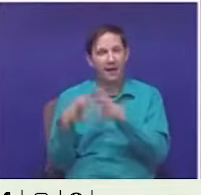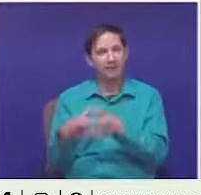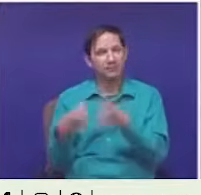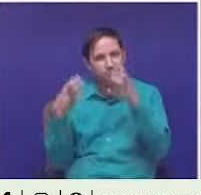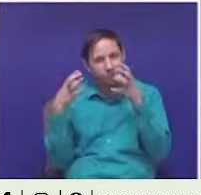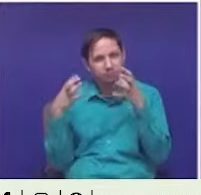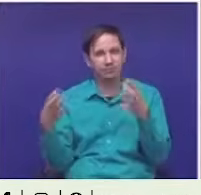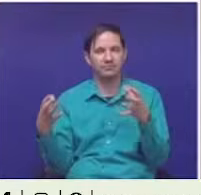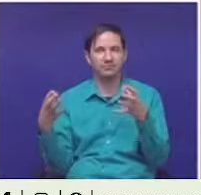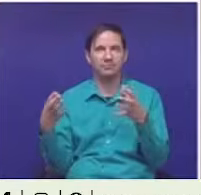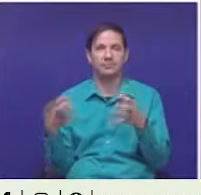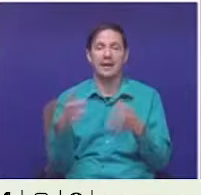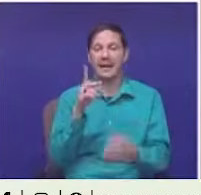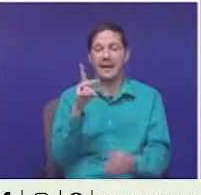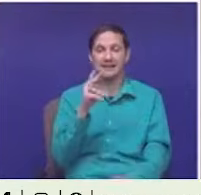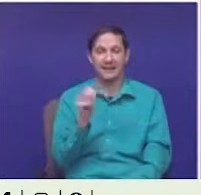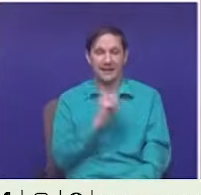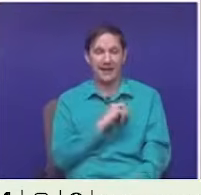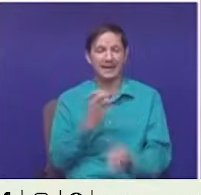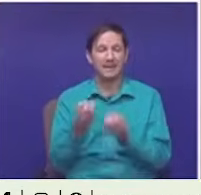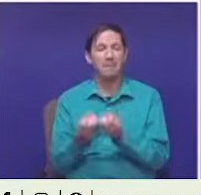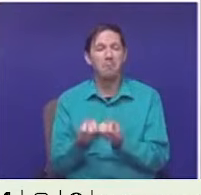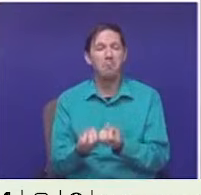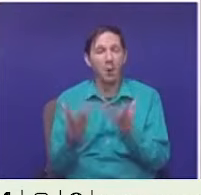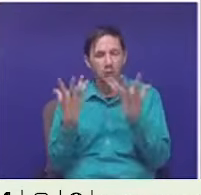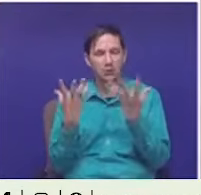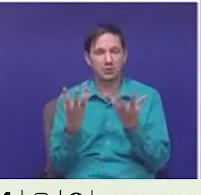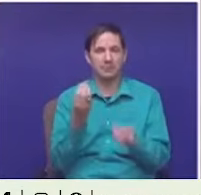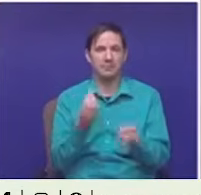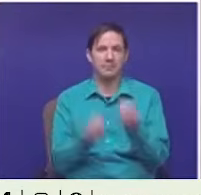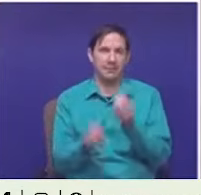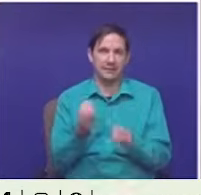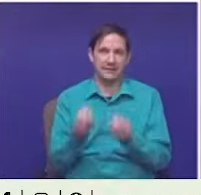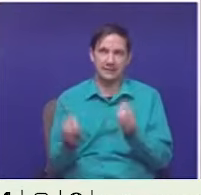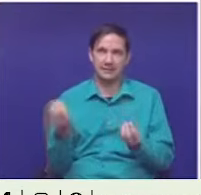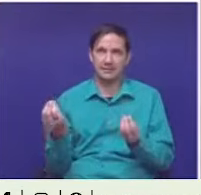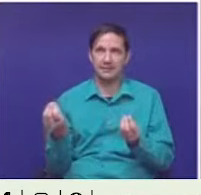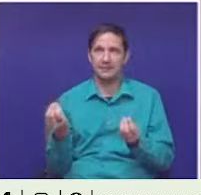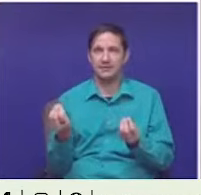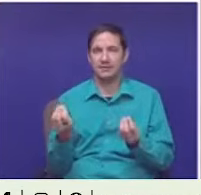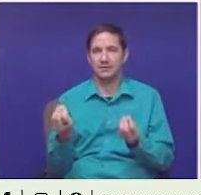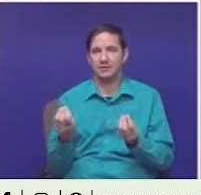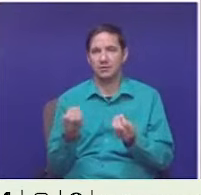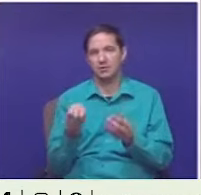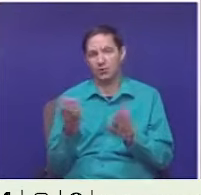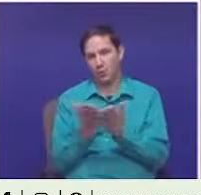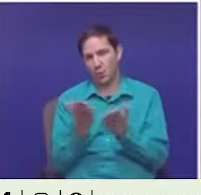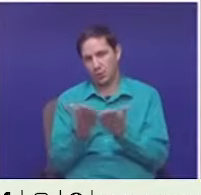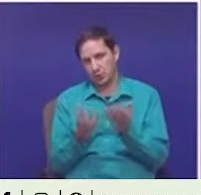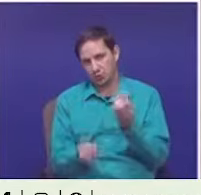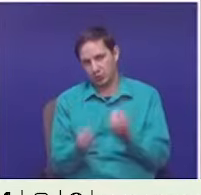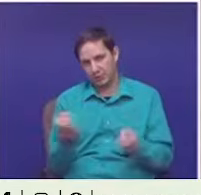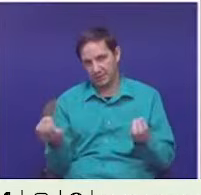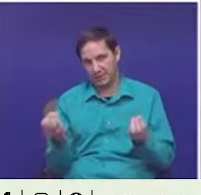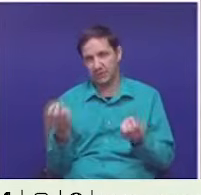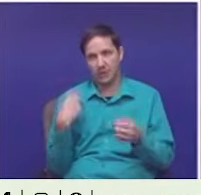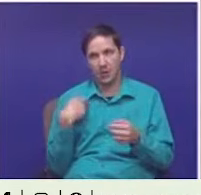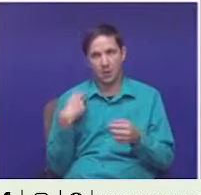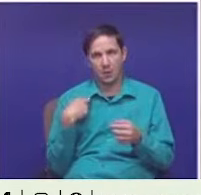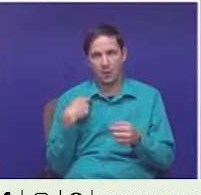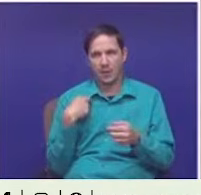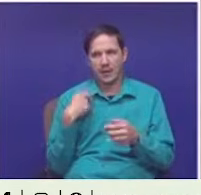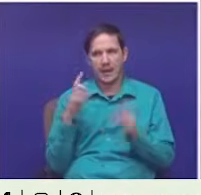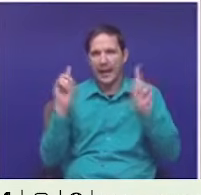numbers. In fact, KZN has the largest numbers of learners. We cannot afford to allow KZN to not be able